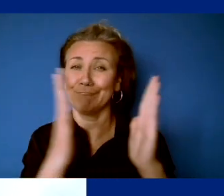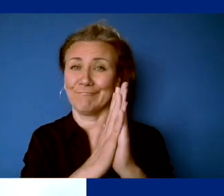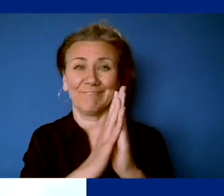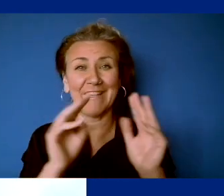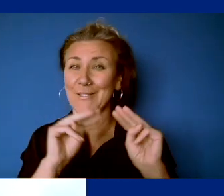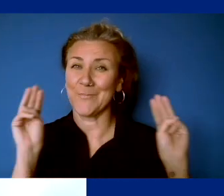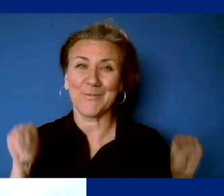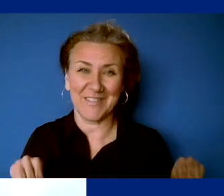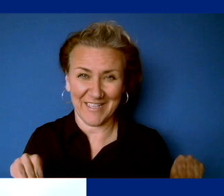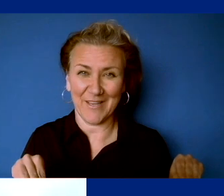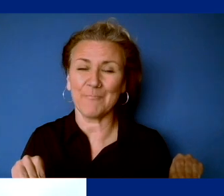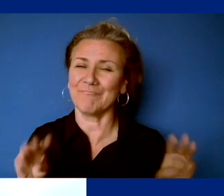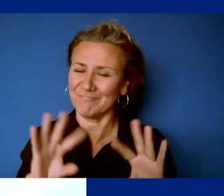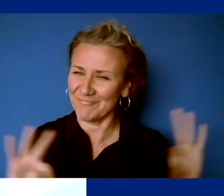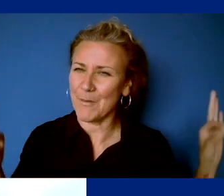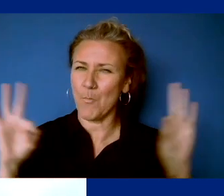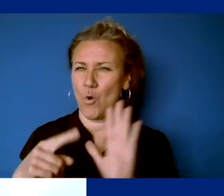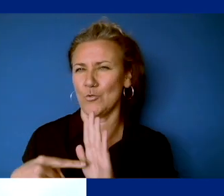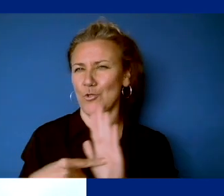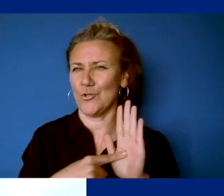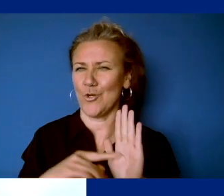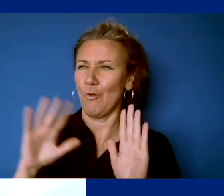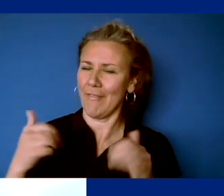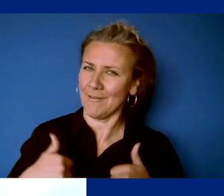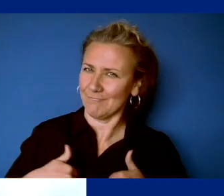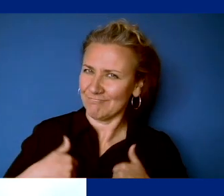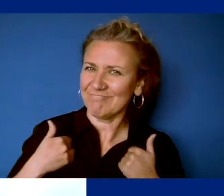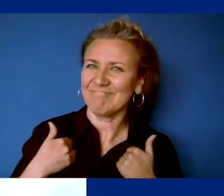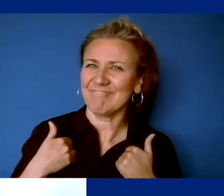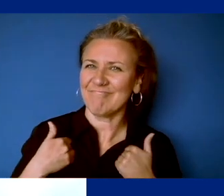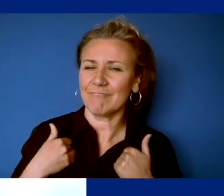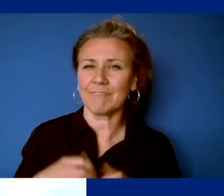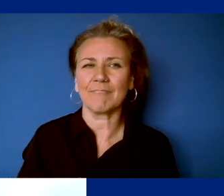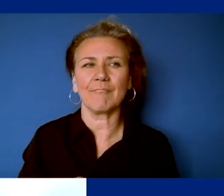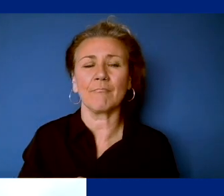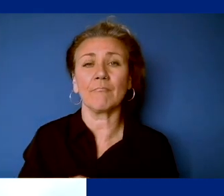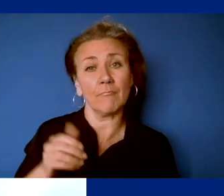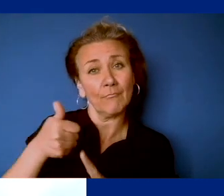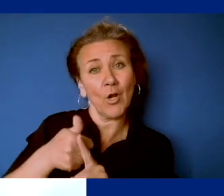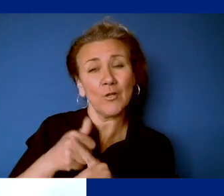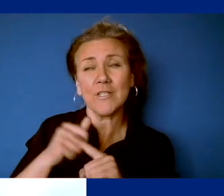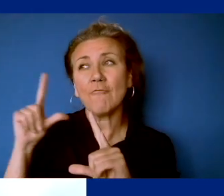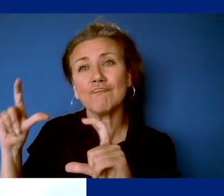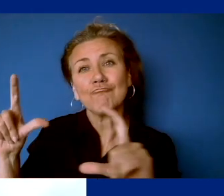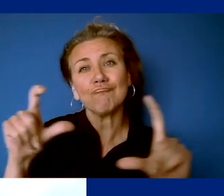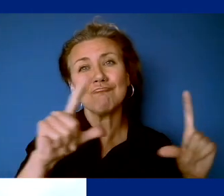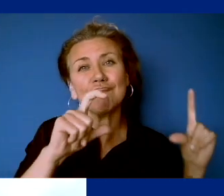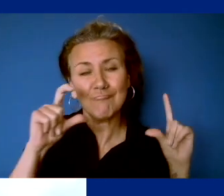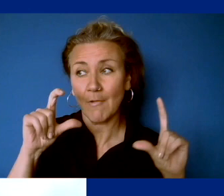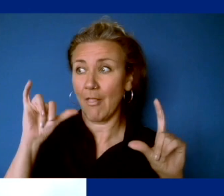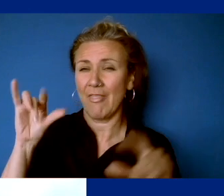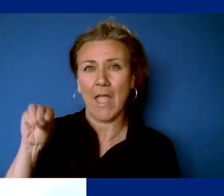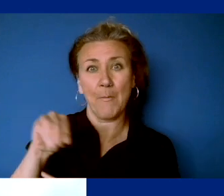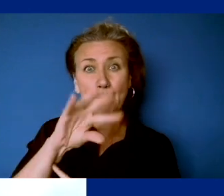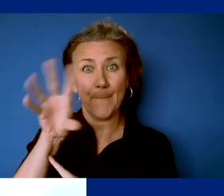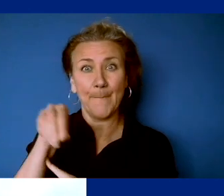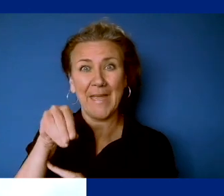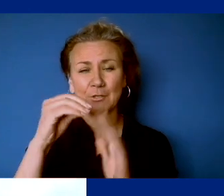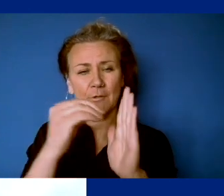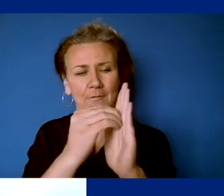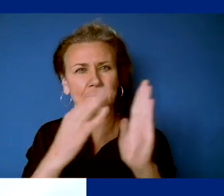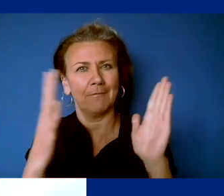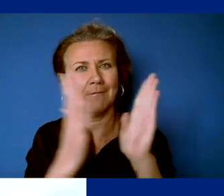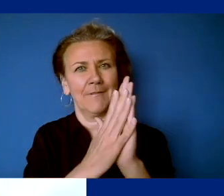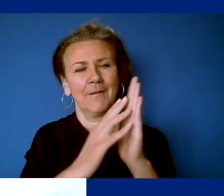museums, meant to unite communities around a shared existence. Working from photographs that she takes herself, Jordan